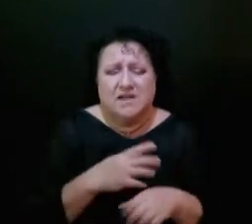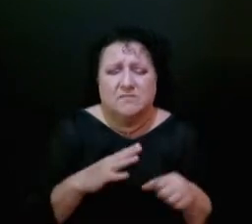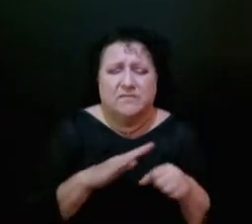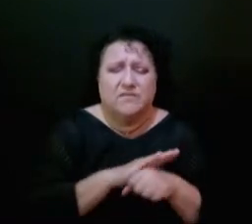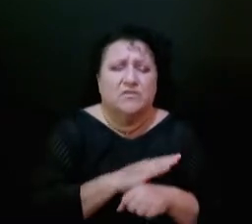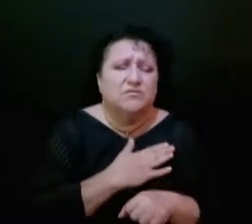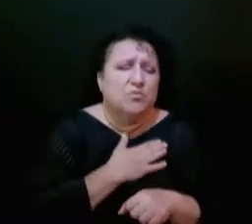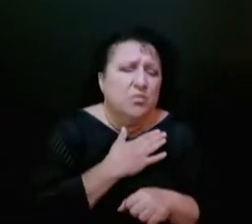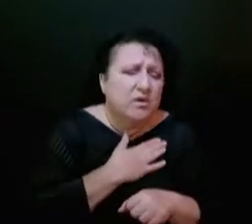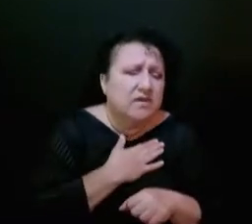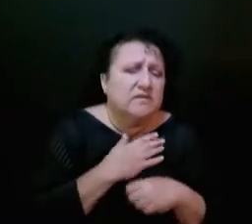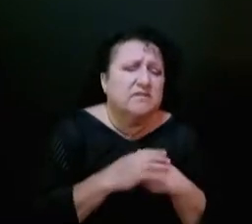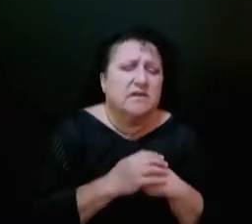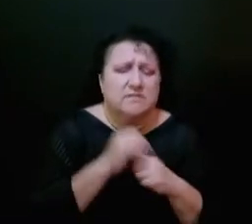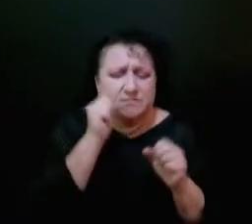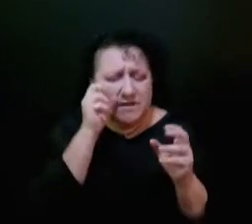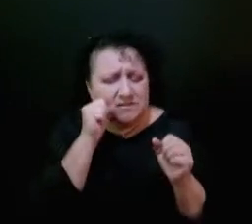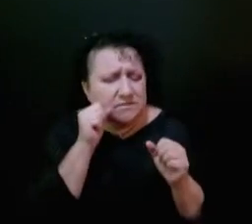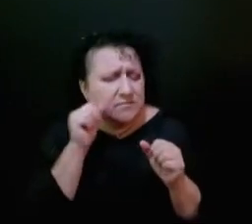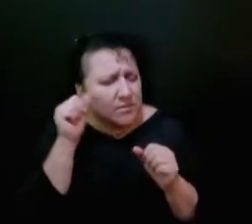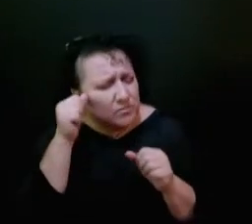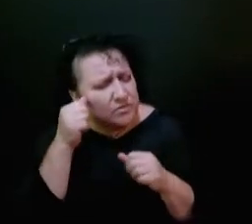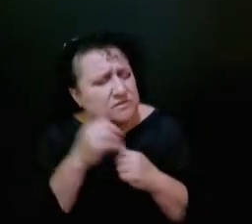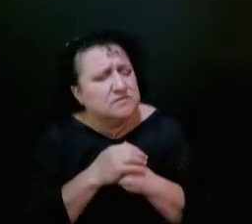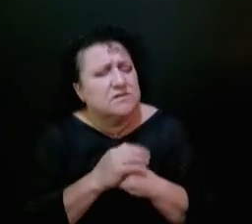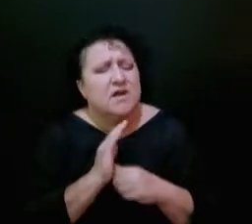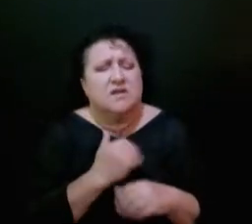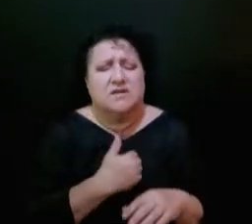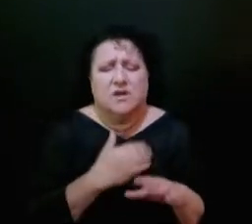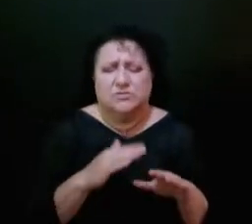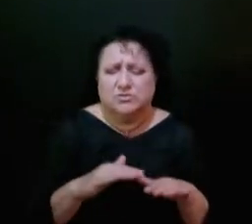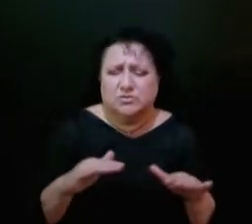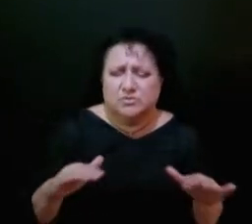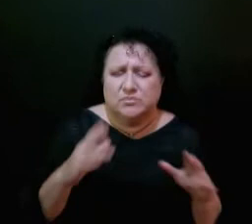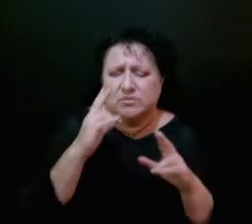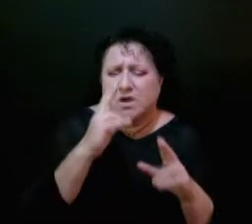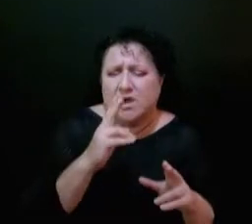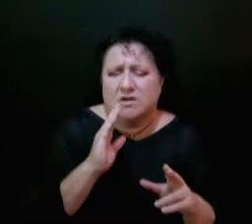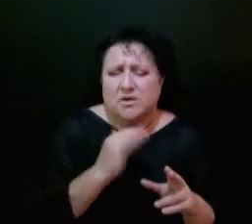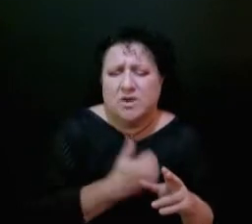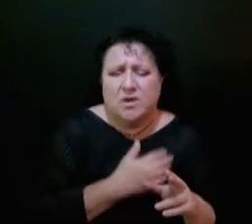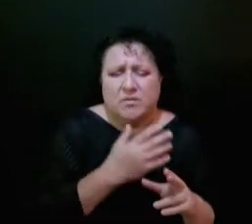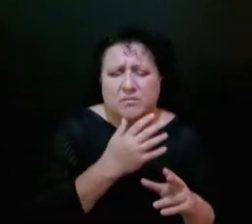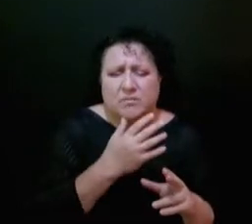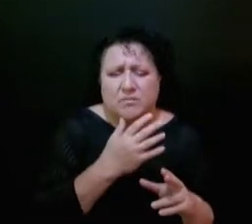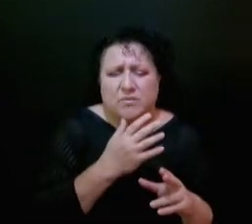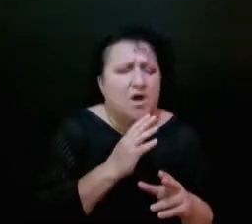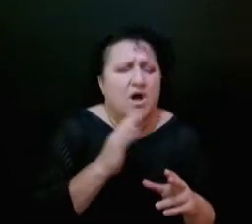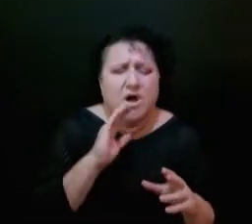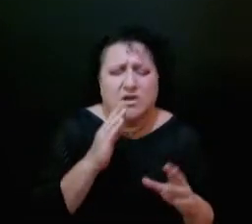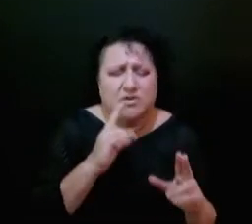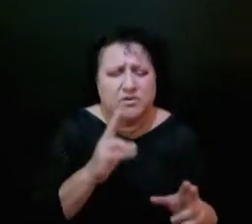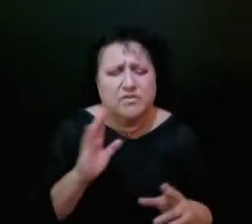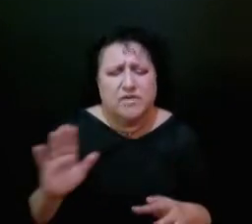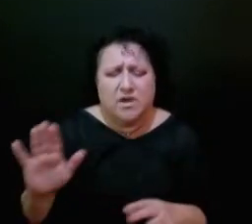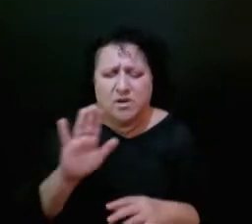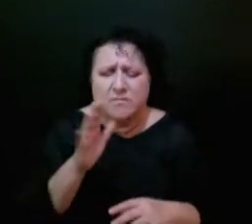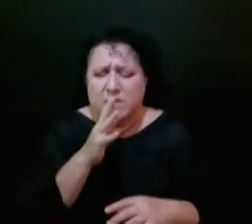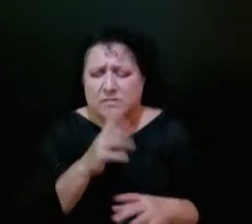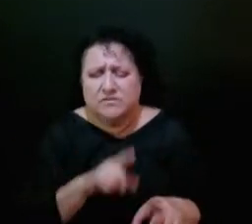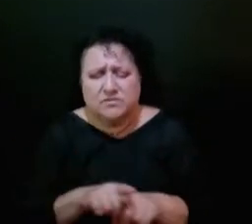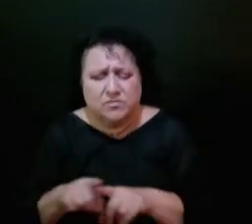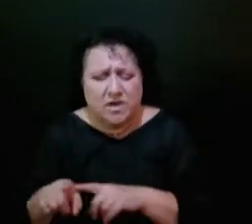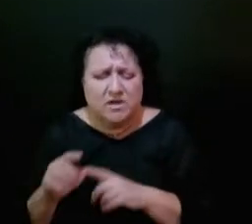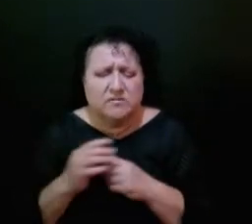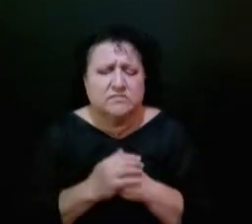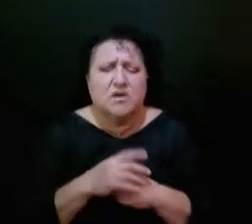full of incredible memories, and that our children would honor our moms well. Lord, we love you. We are so grateful for